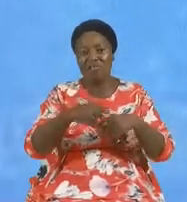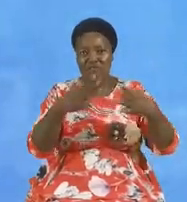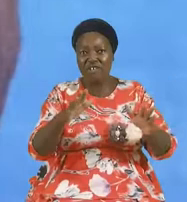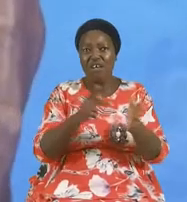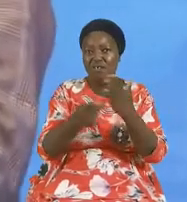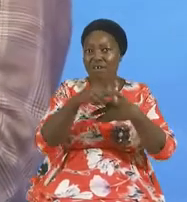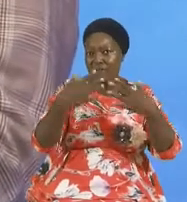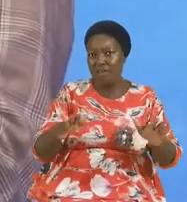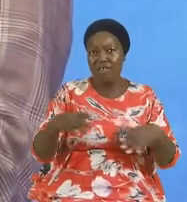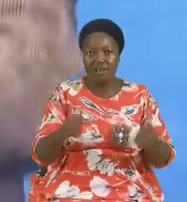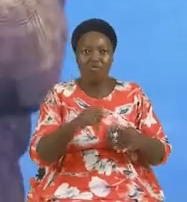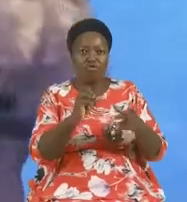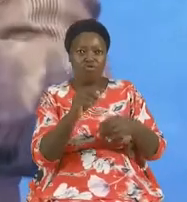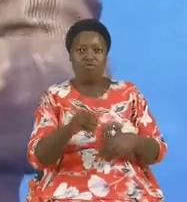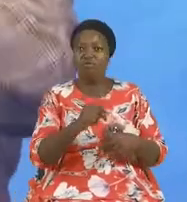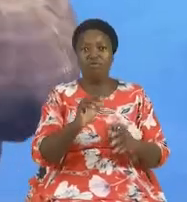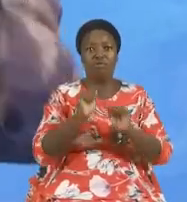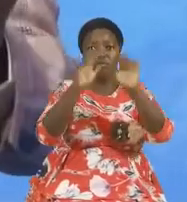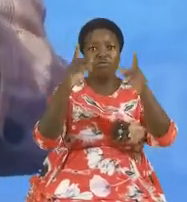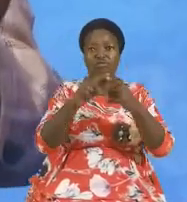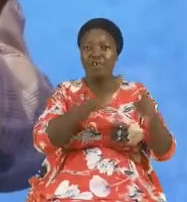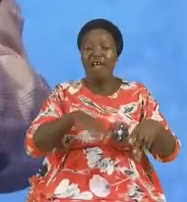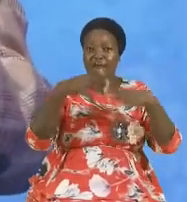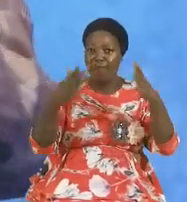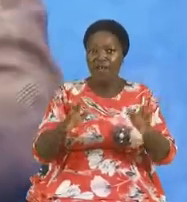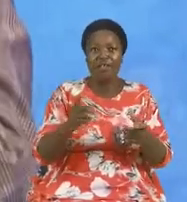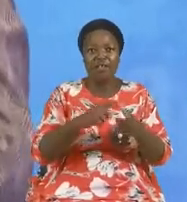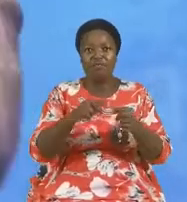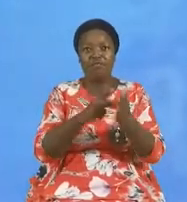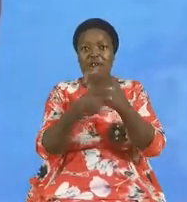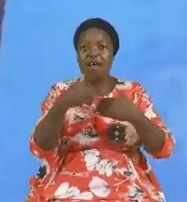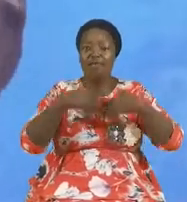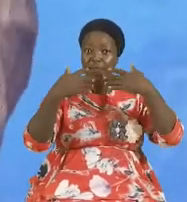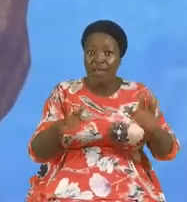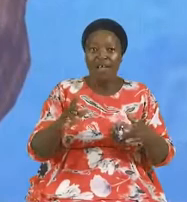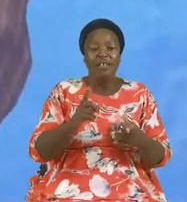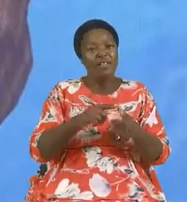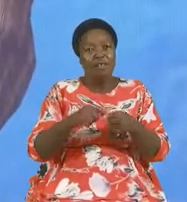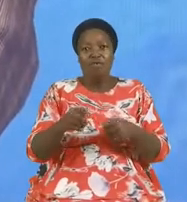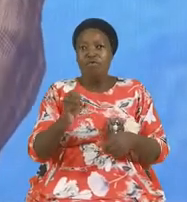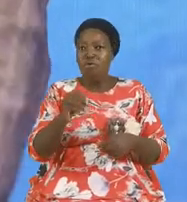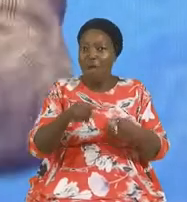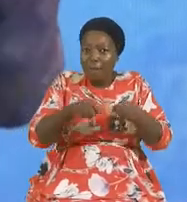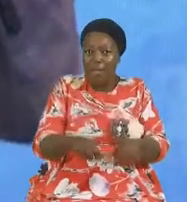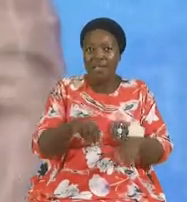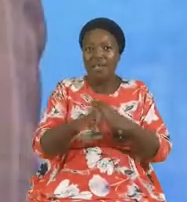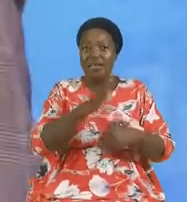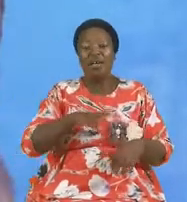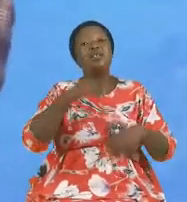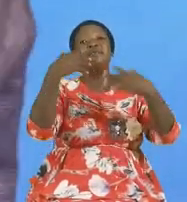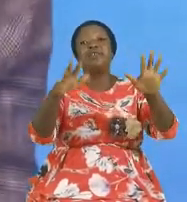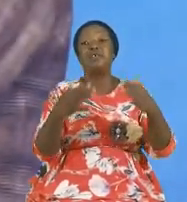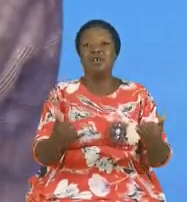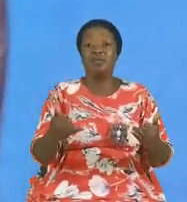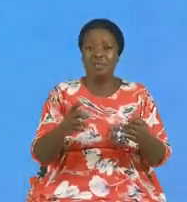you don't abide, if you say crusade is over, so submission to Christ is over, crusade is